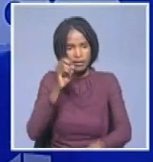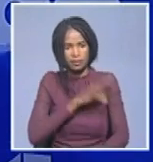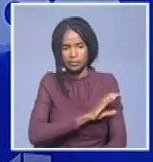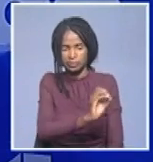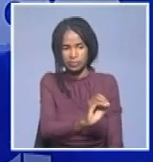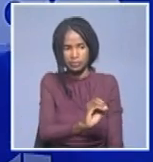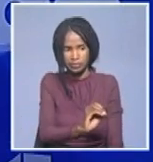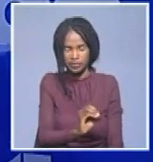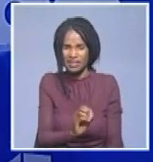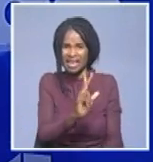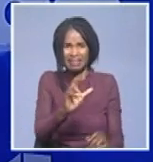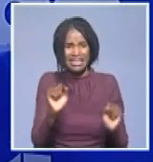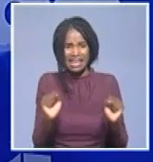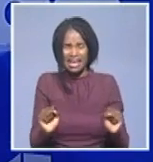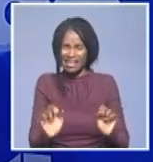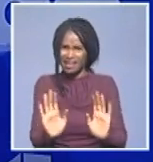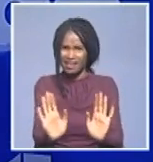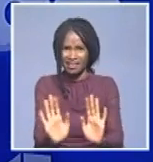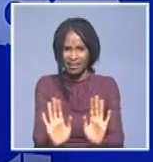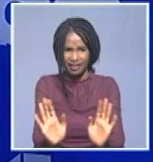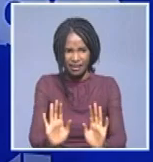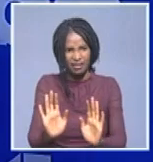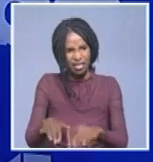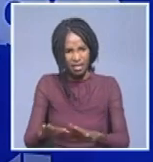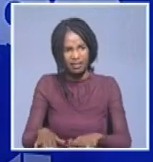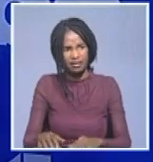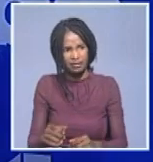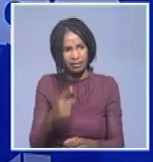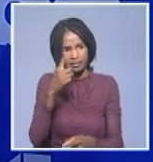also telling us not to panic, because for now they have everything under control. Meanwhile,